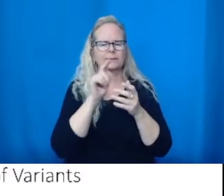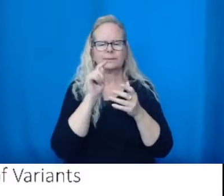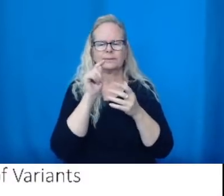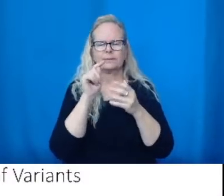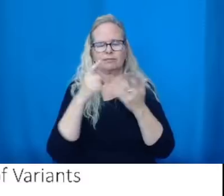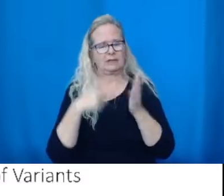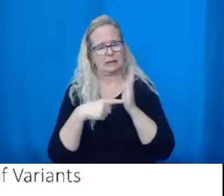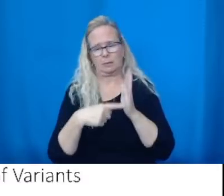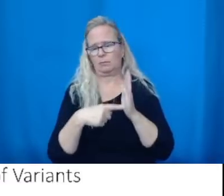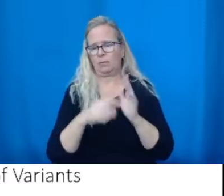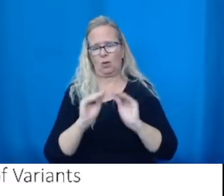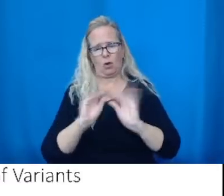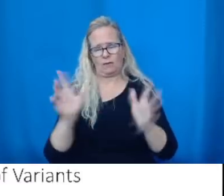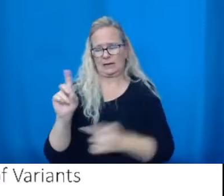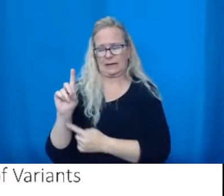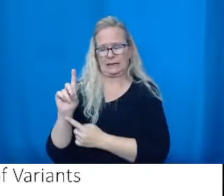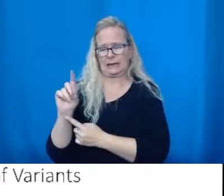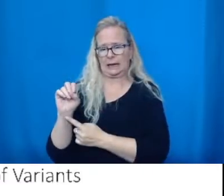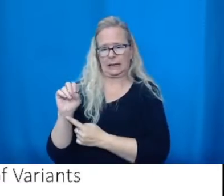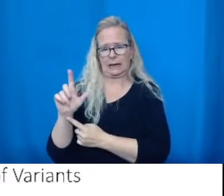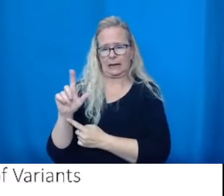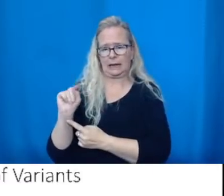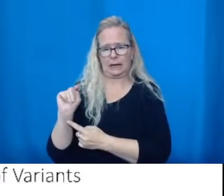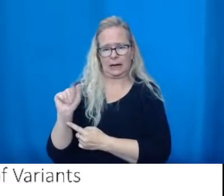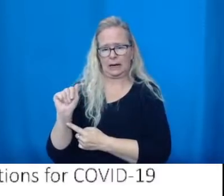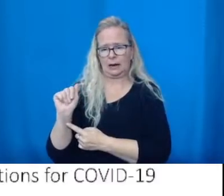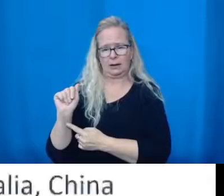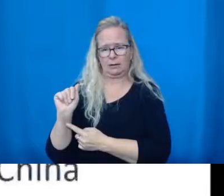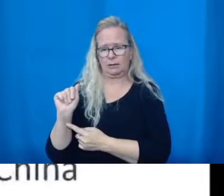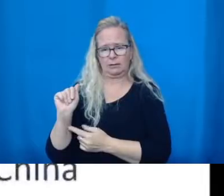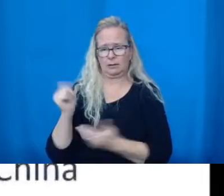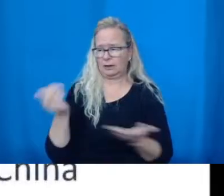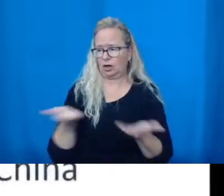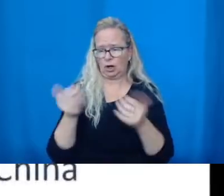adequate public health measures. And next slide.